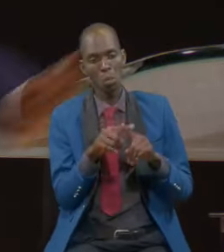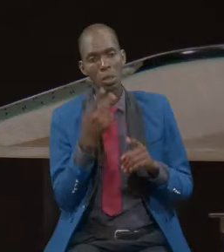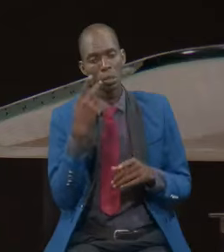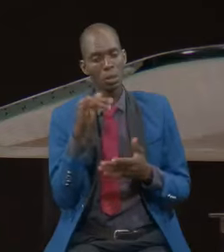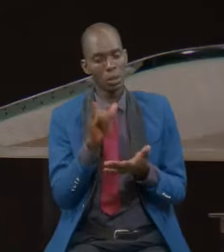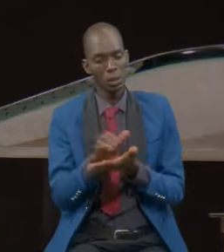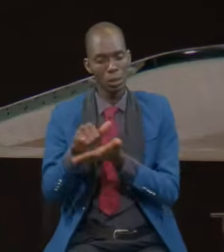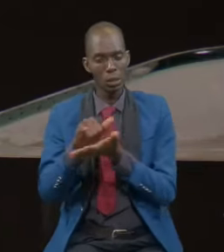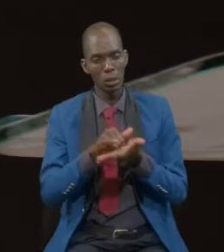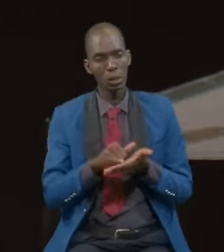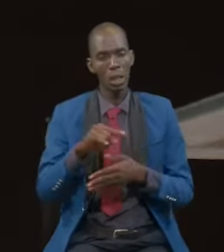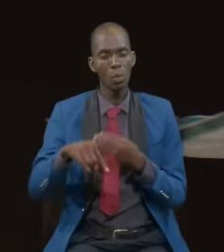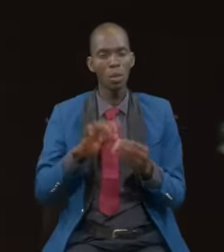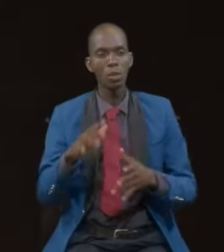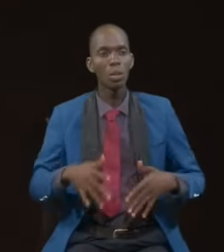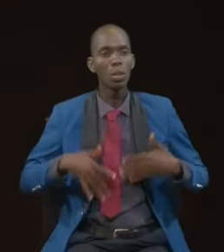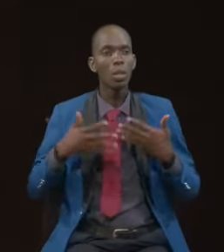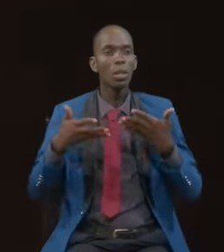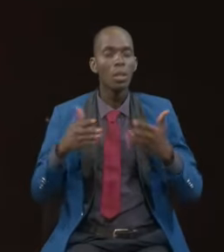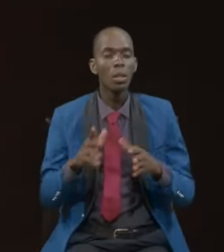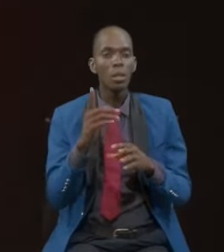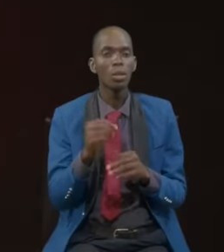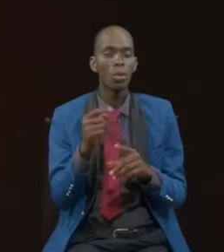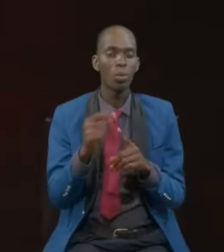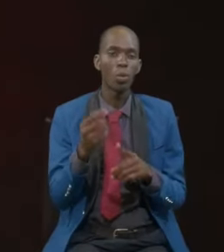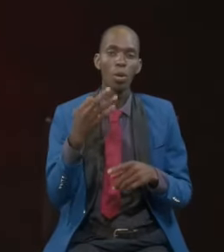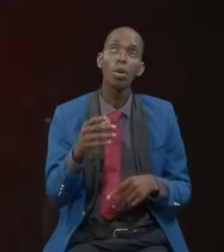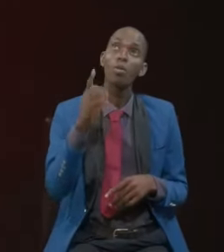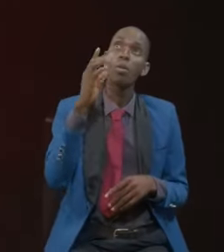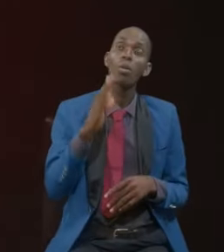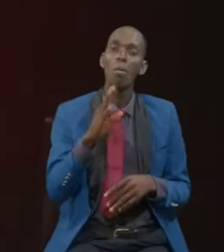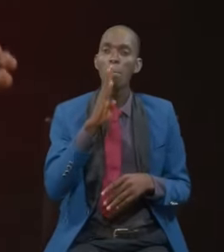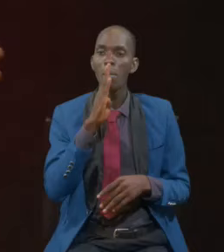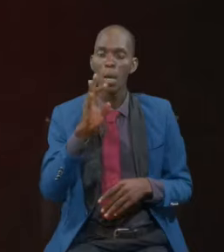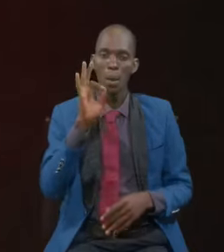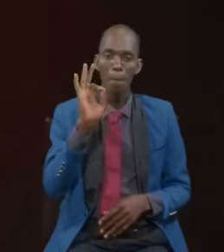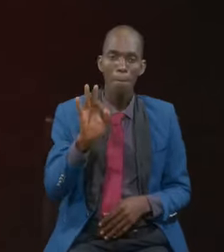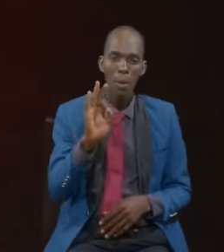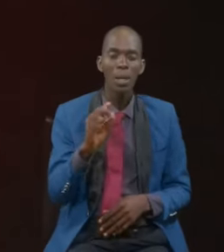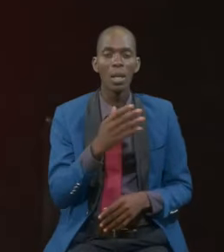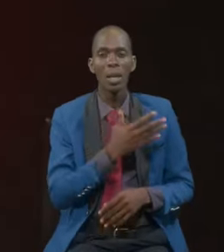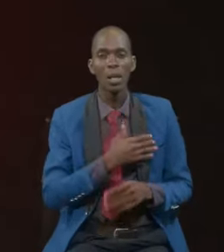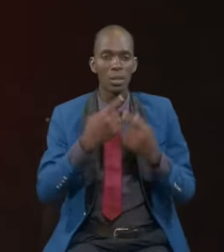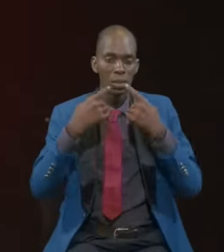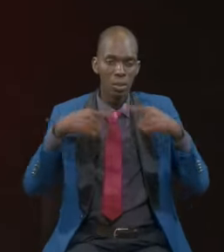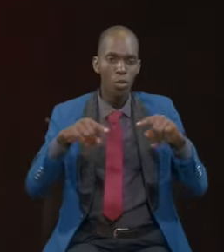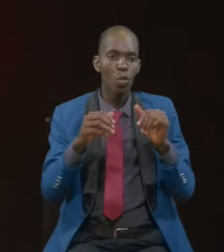but look at that. Let the word of God be preached and proclaimed